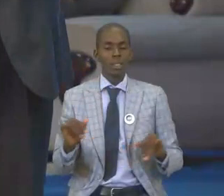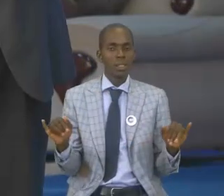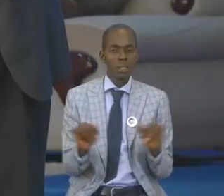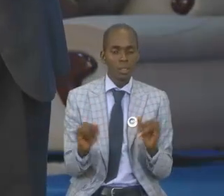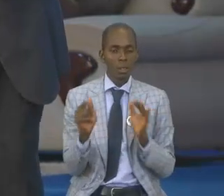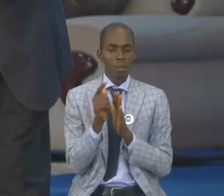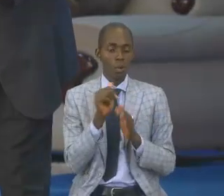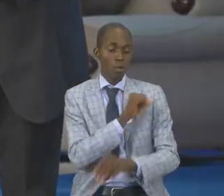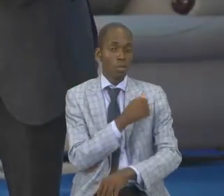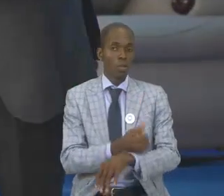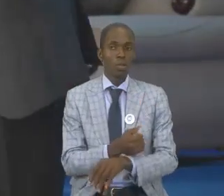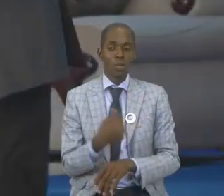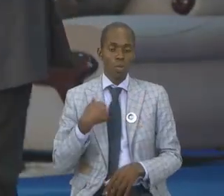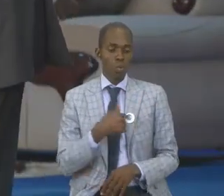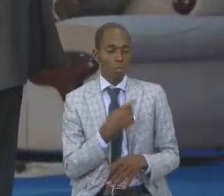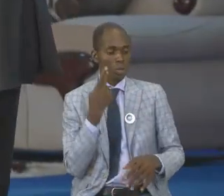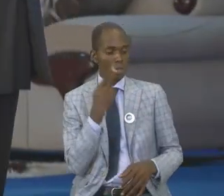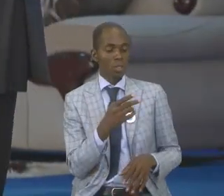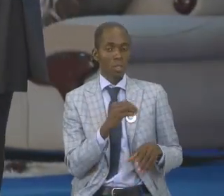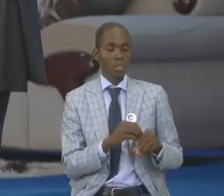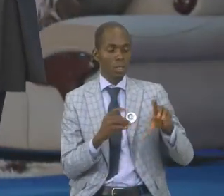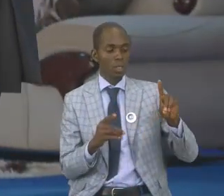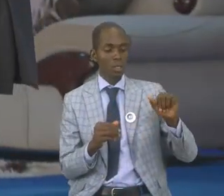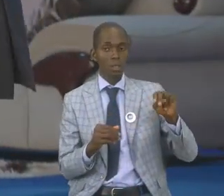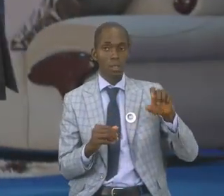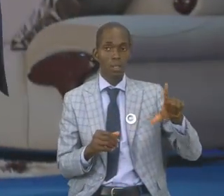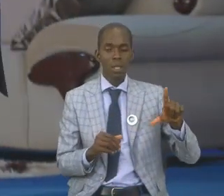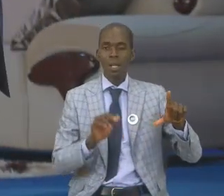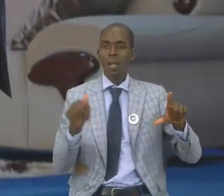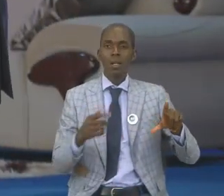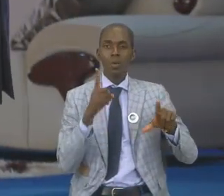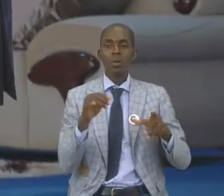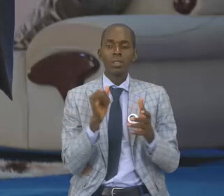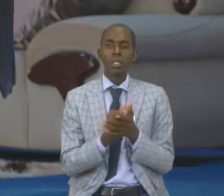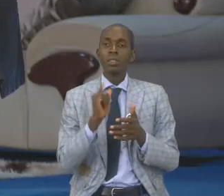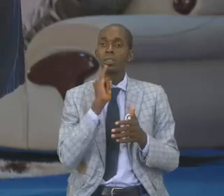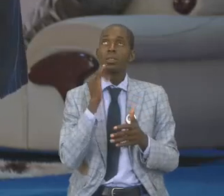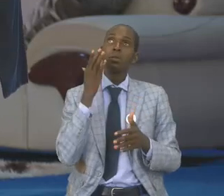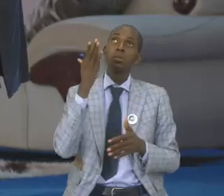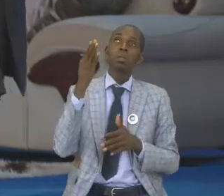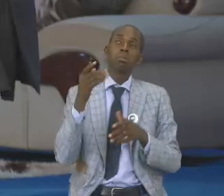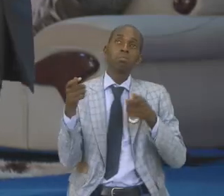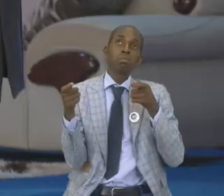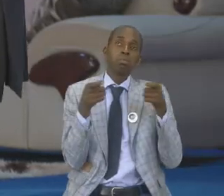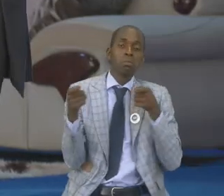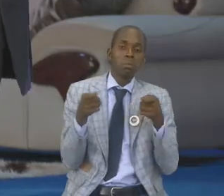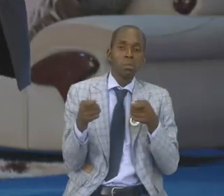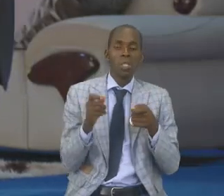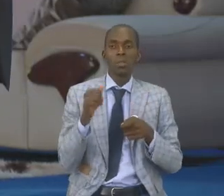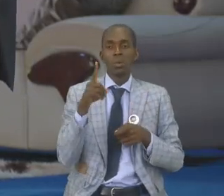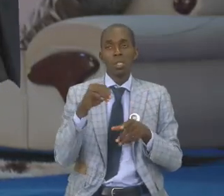we find in Daniel, whoever is there on the throne, whoever is